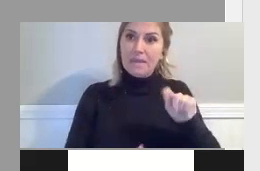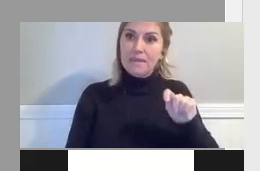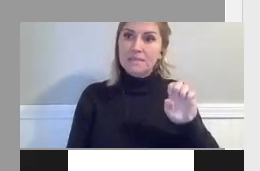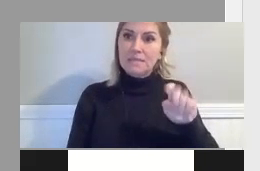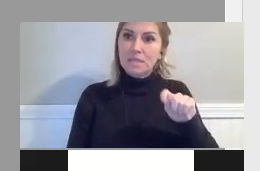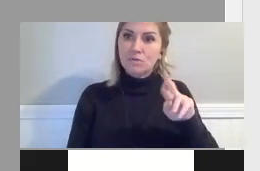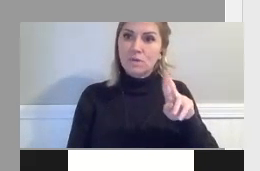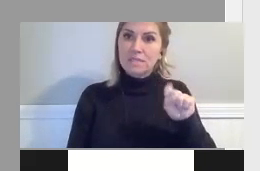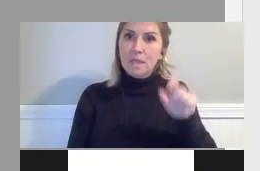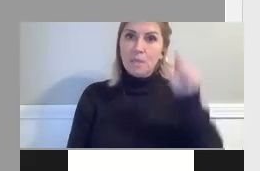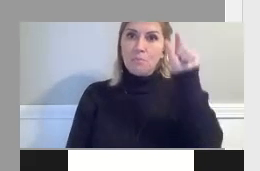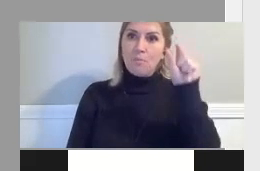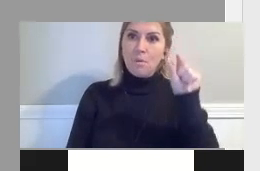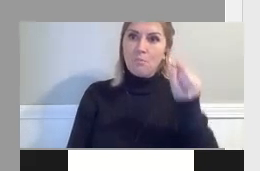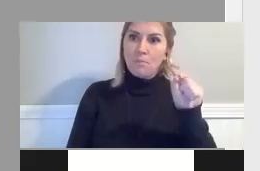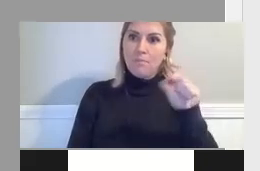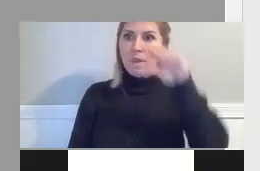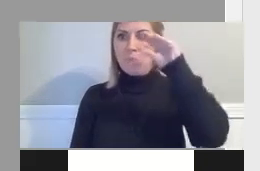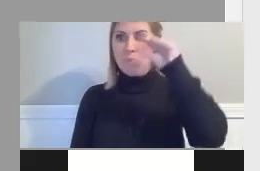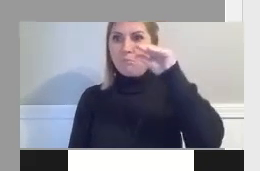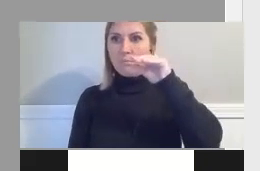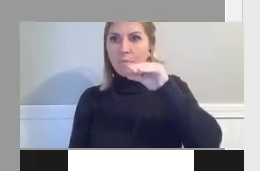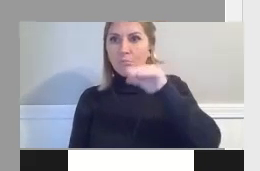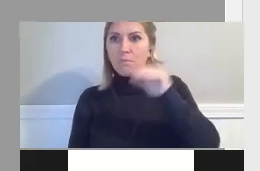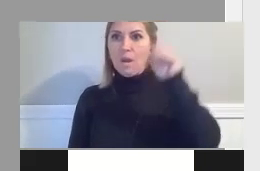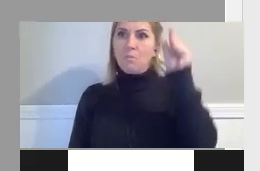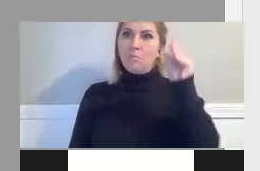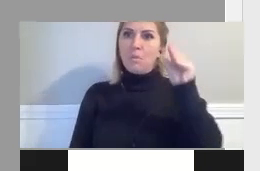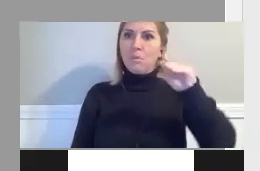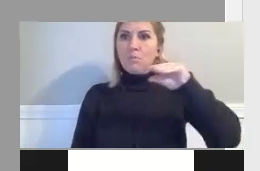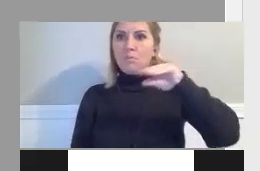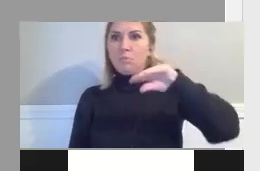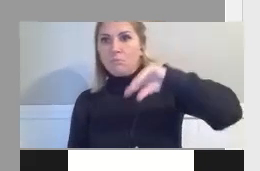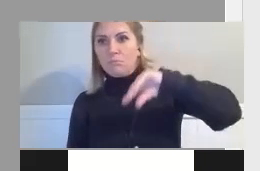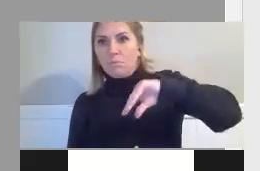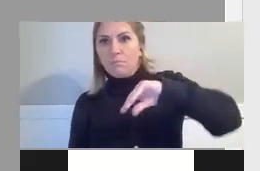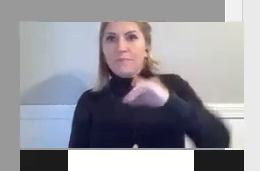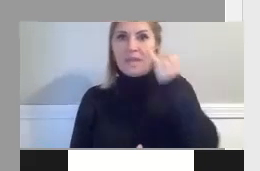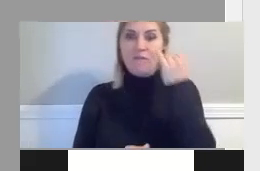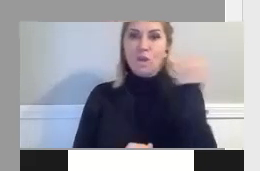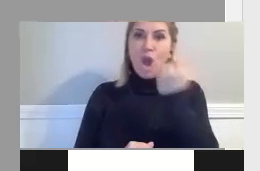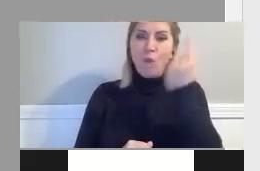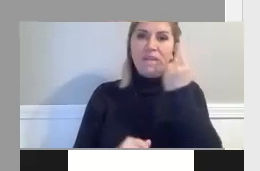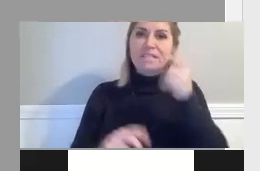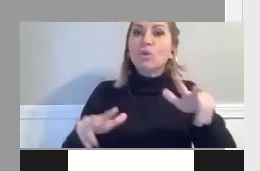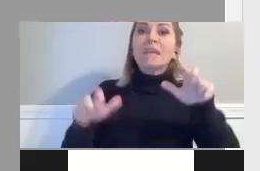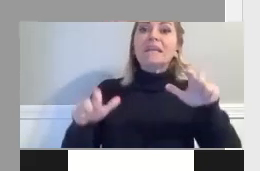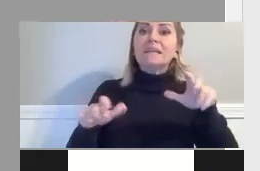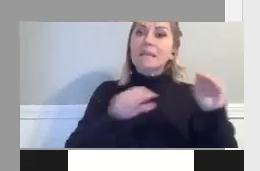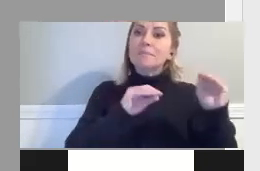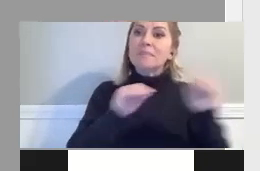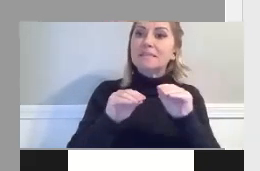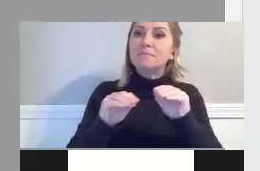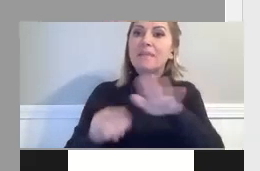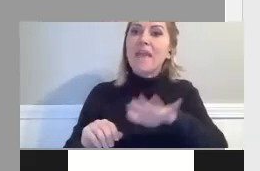those blocks that are coming down. And if you always greedily place them in the area that is